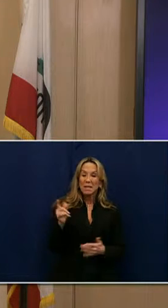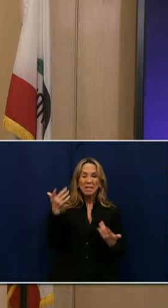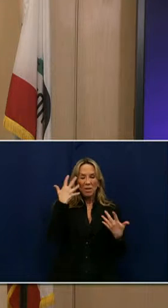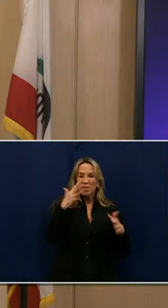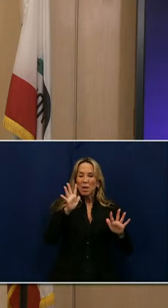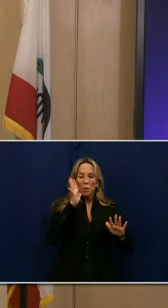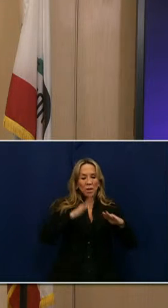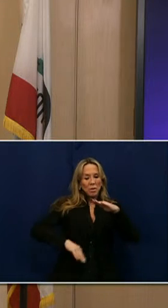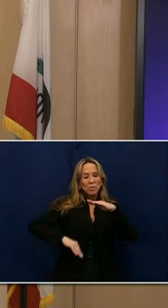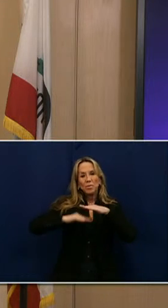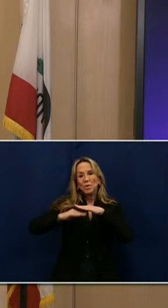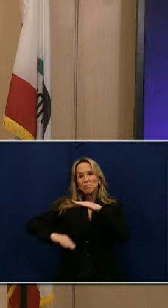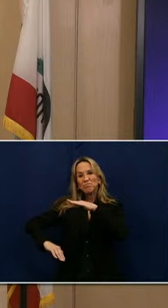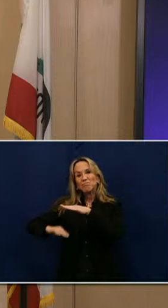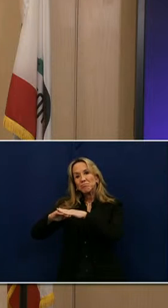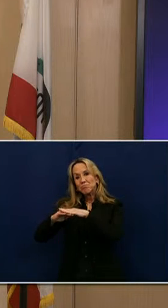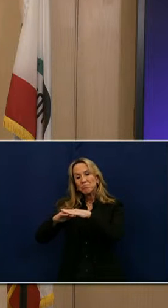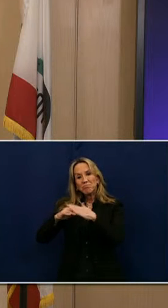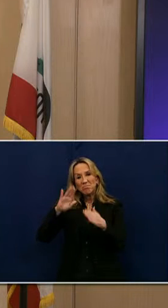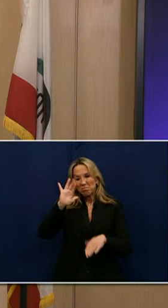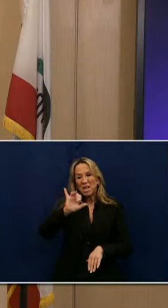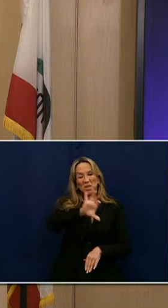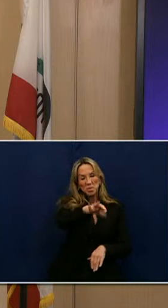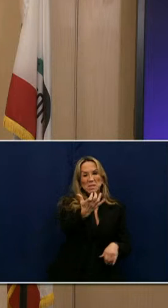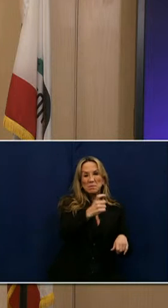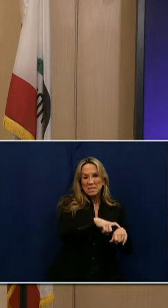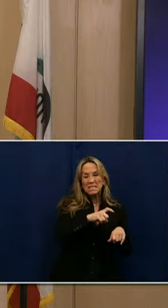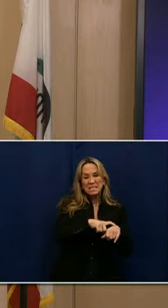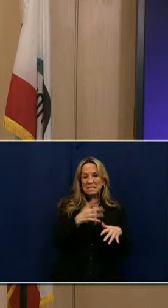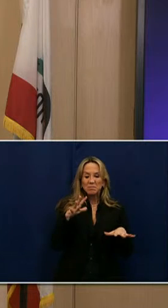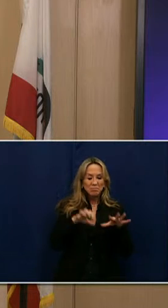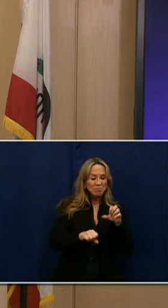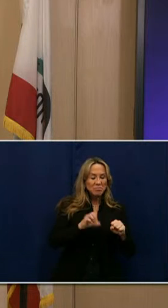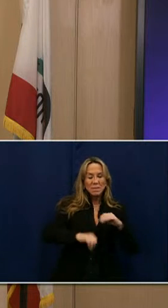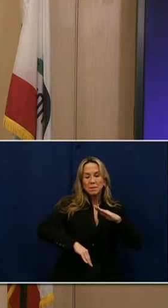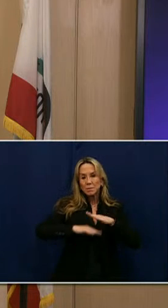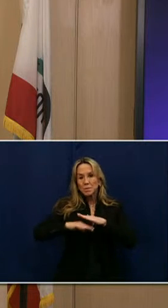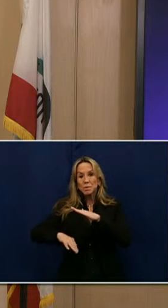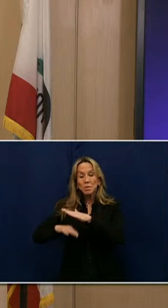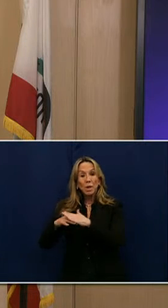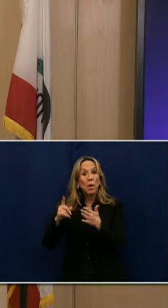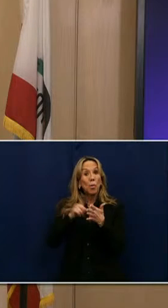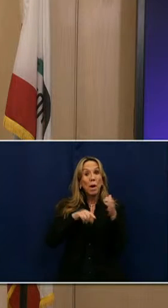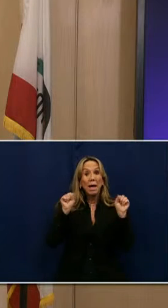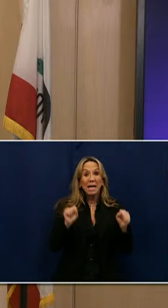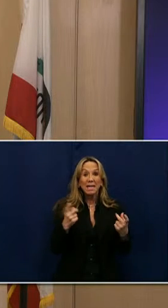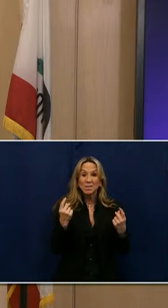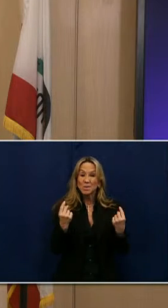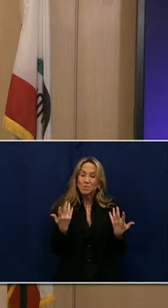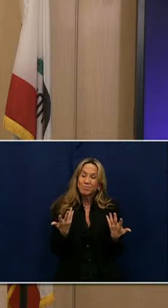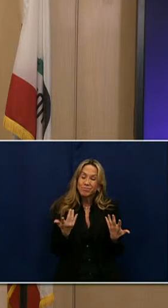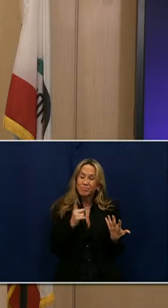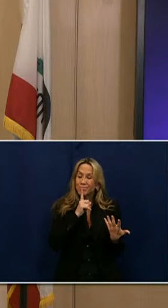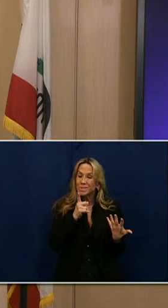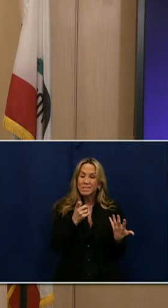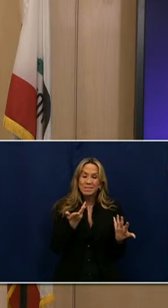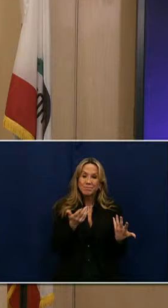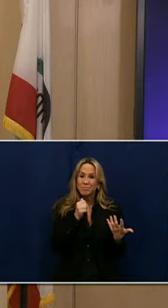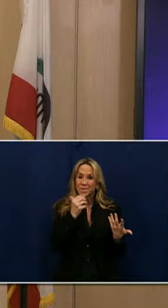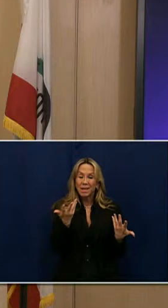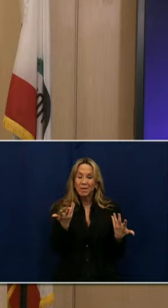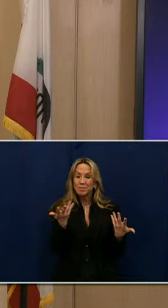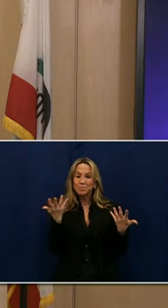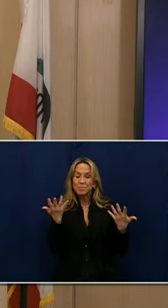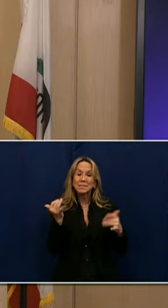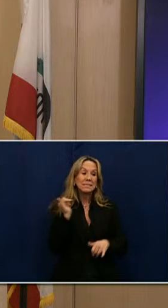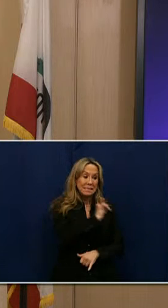fully occupied by Christmas, and there's really not a lot we can do about that. All decided to stay